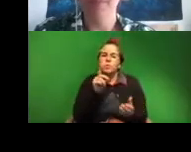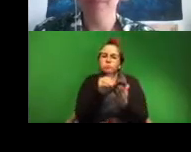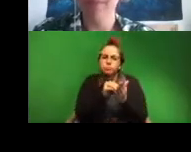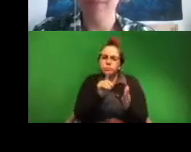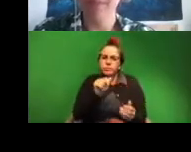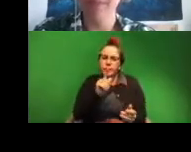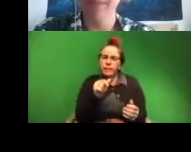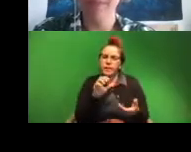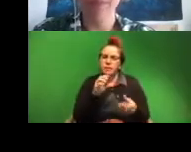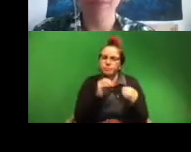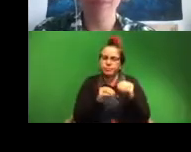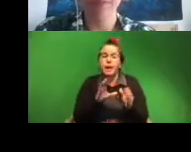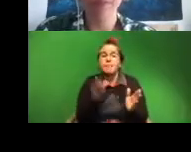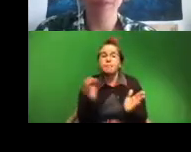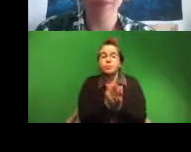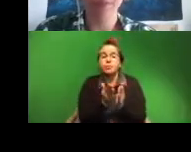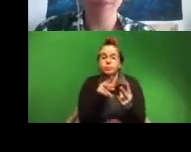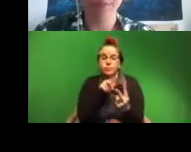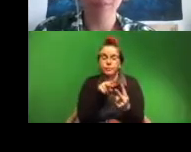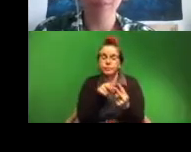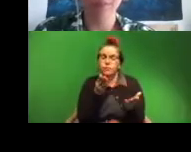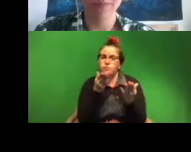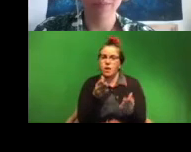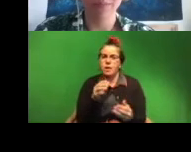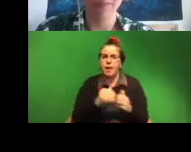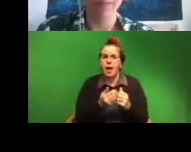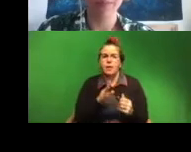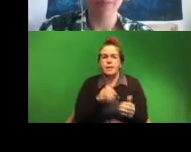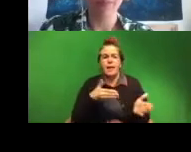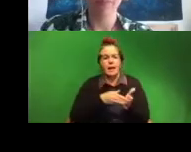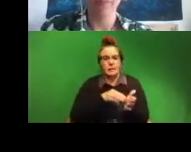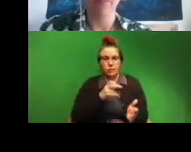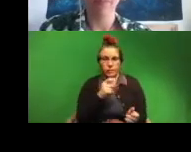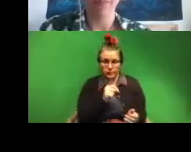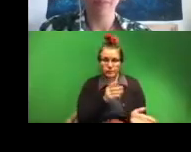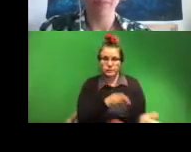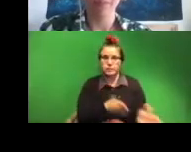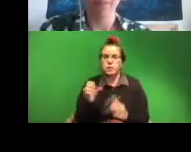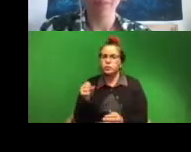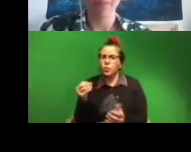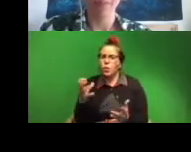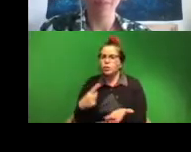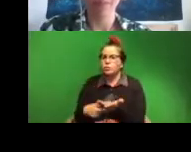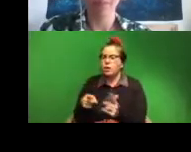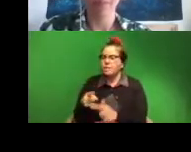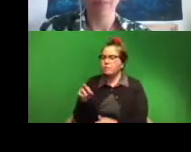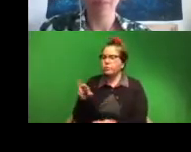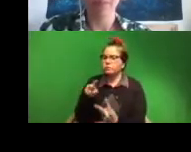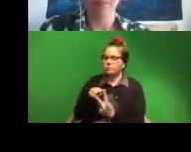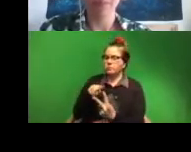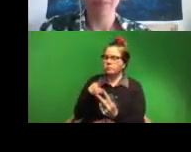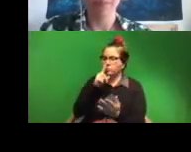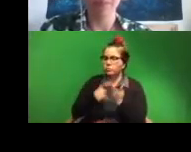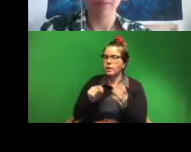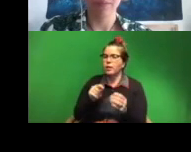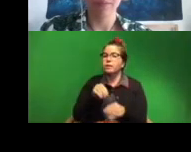And also some books that you can check out that we recommend are How to Be Anti-Racist and So You Want to Talk About Race. You can check out in